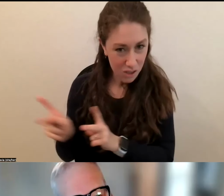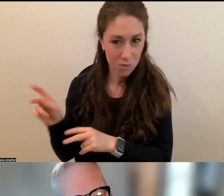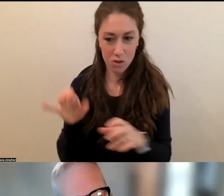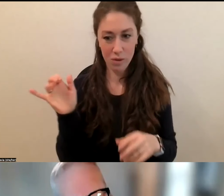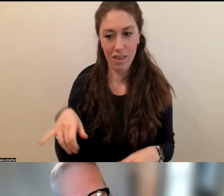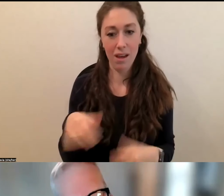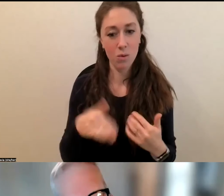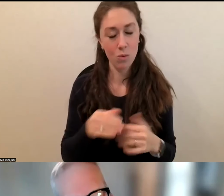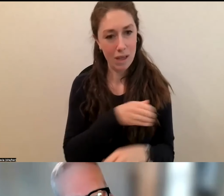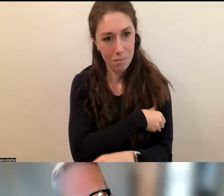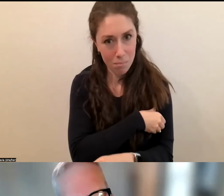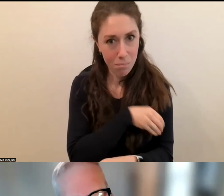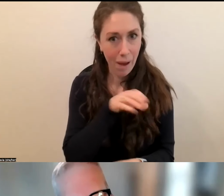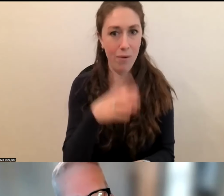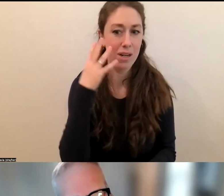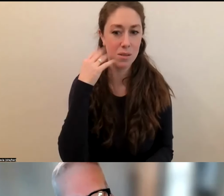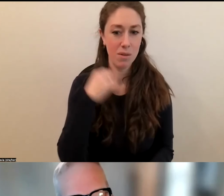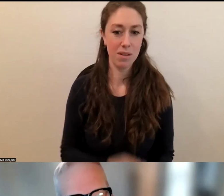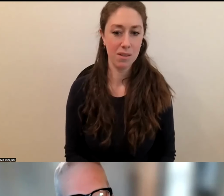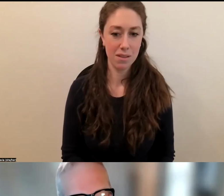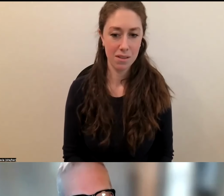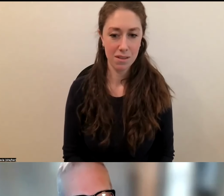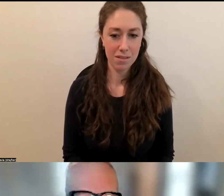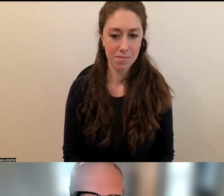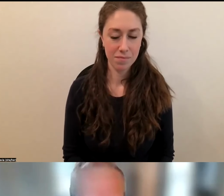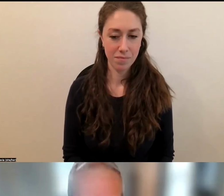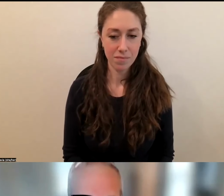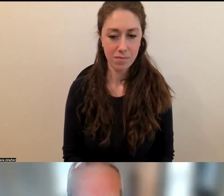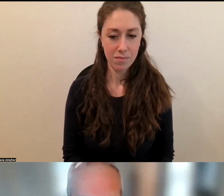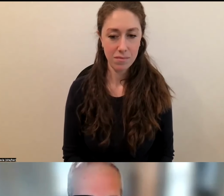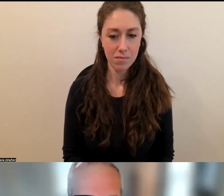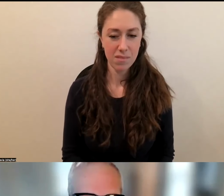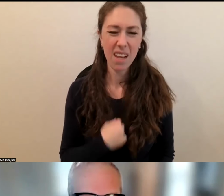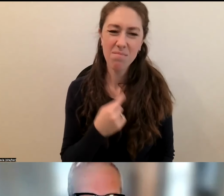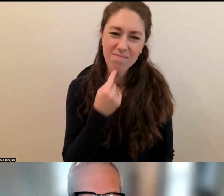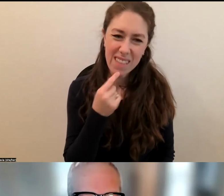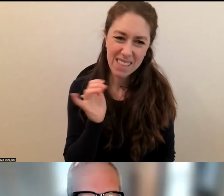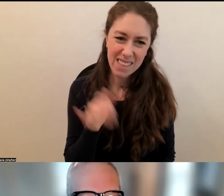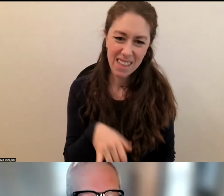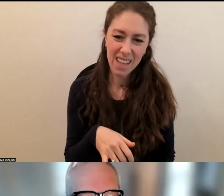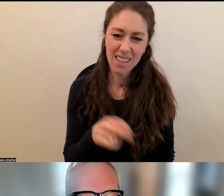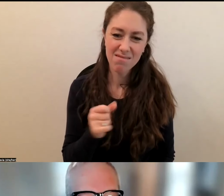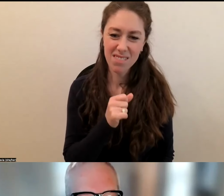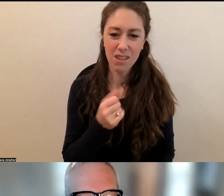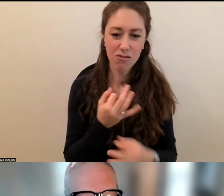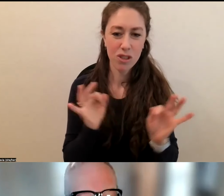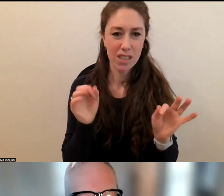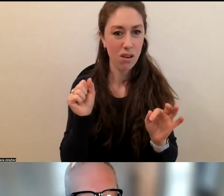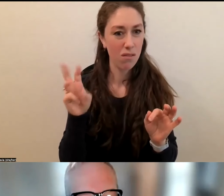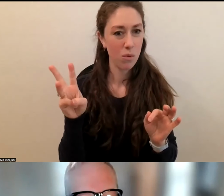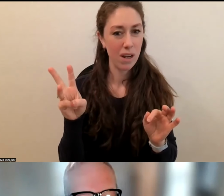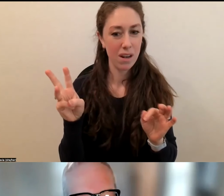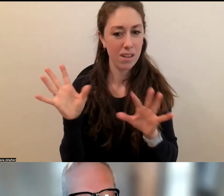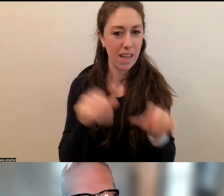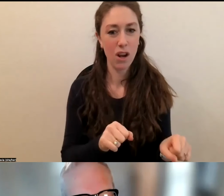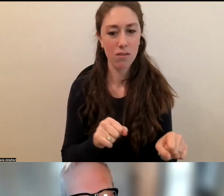very empowering. And I missed that sense when the free software world got taken over by the suits, kind of like,